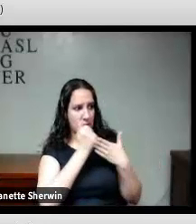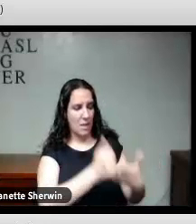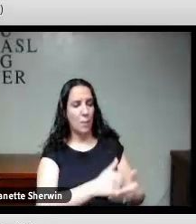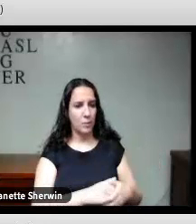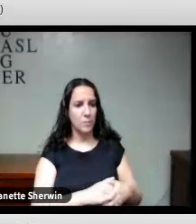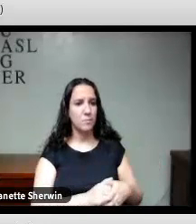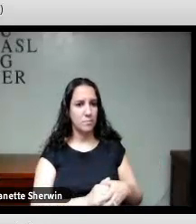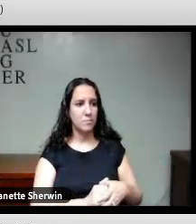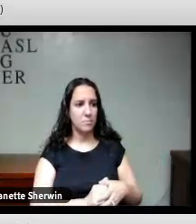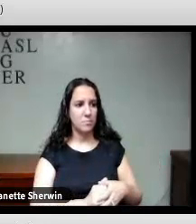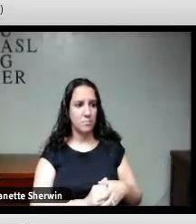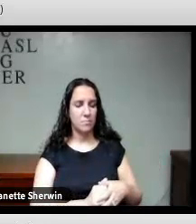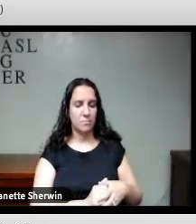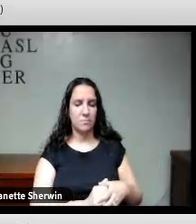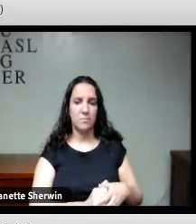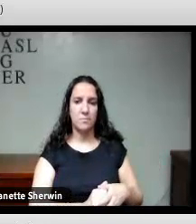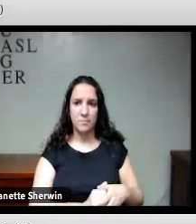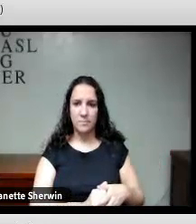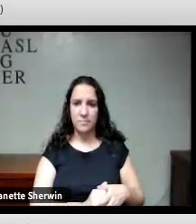this chance.